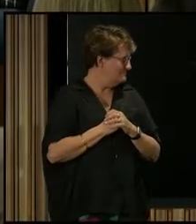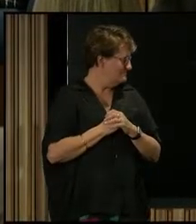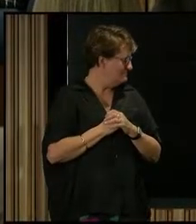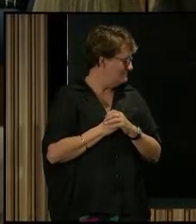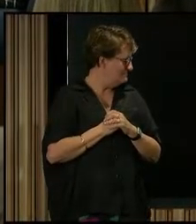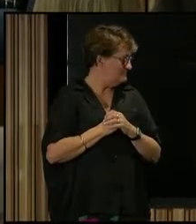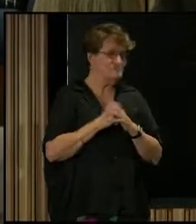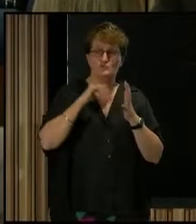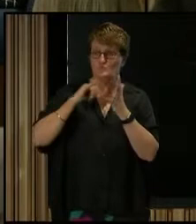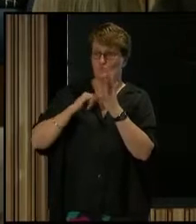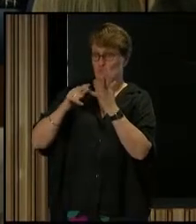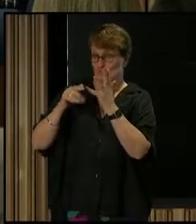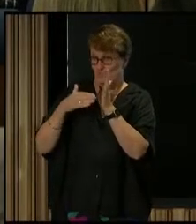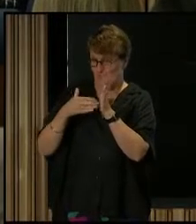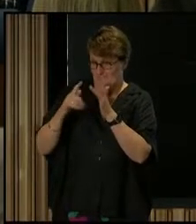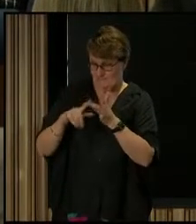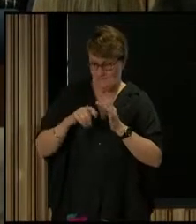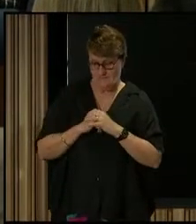You might not want to tell us this, but